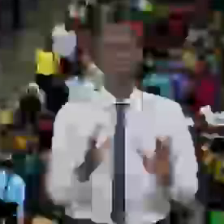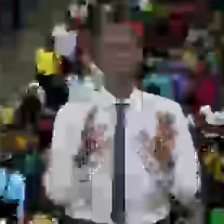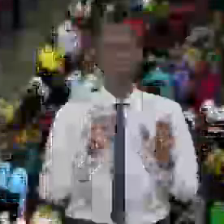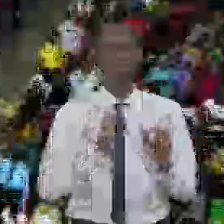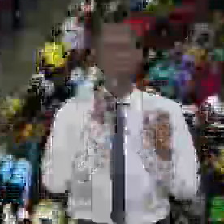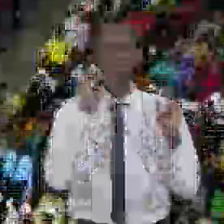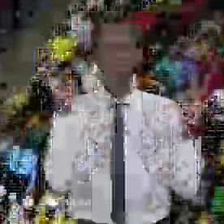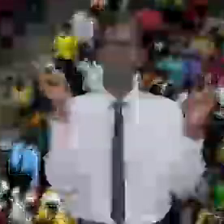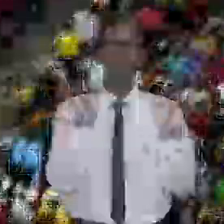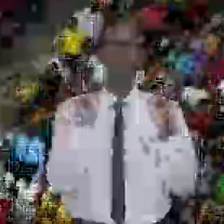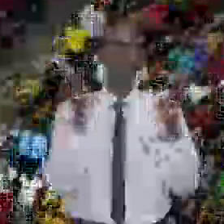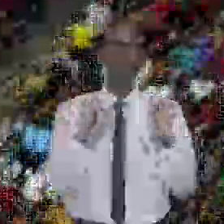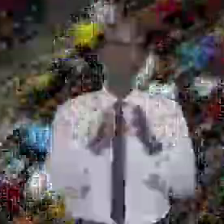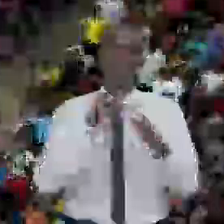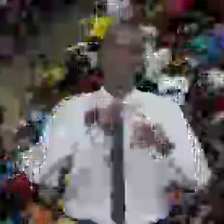Confirmed in your life.